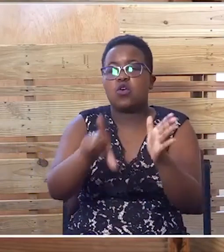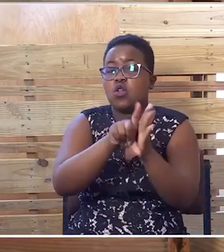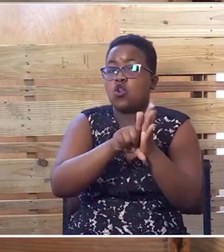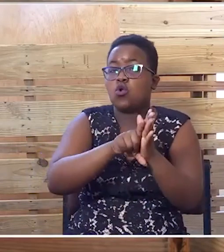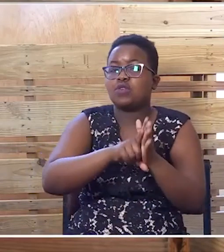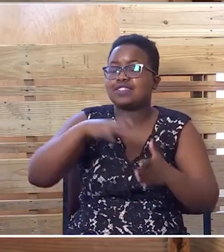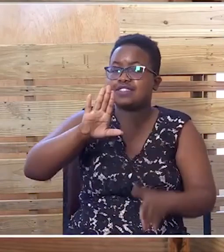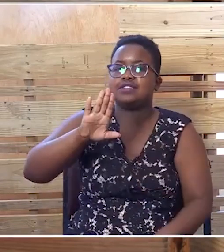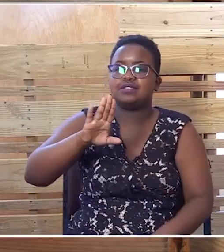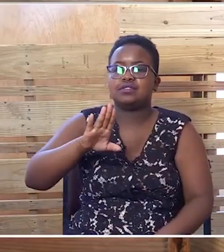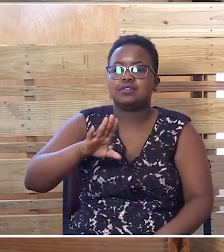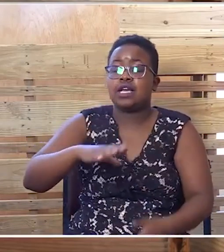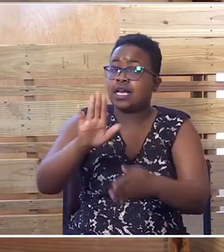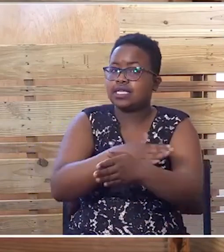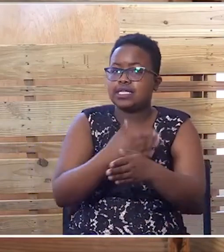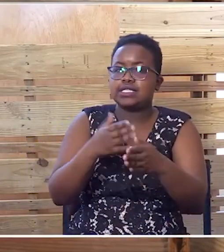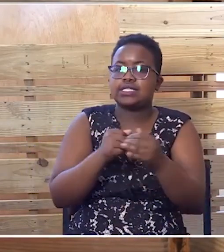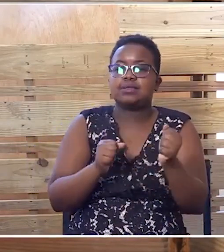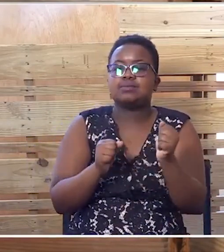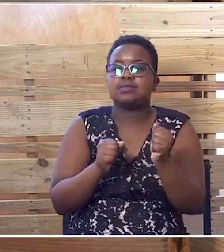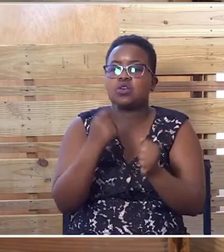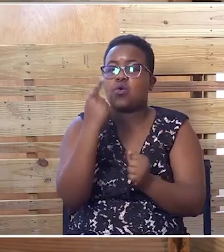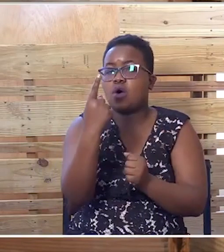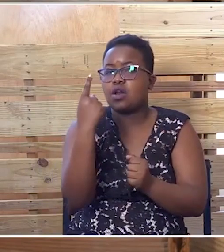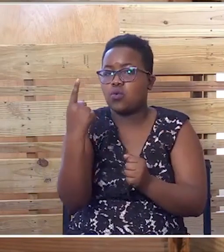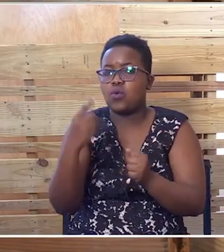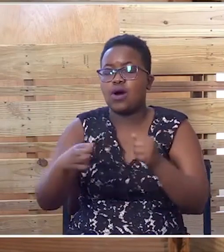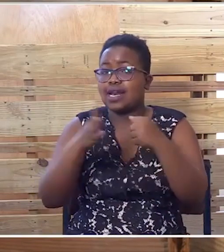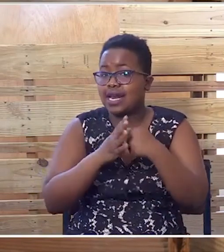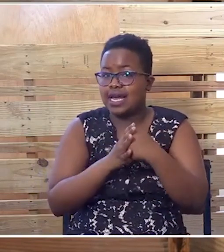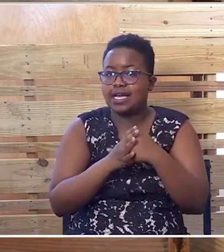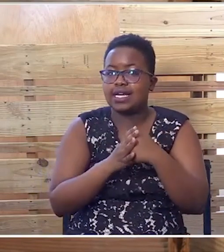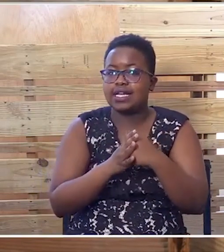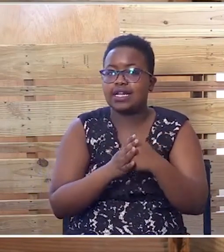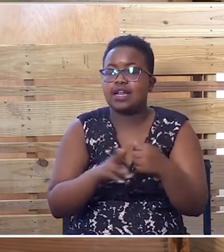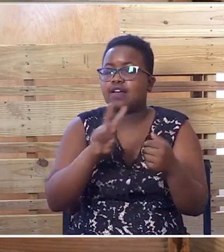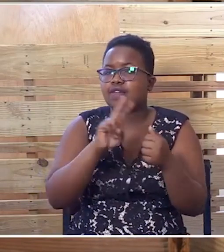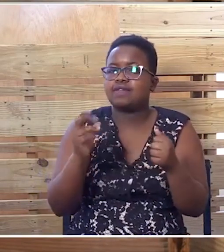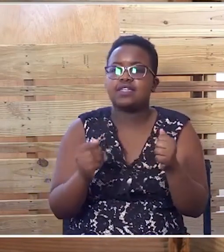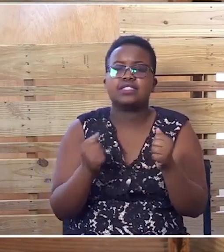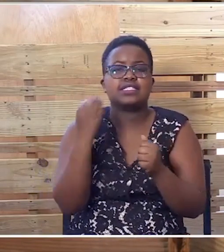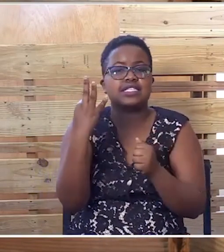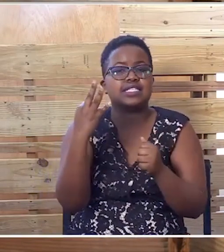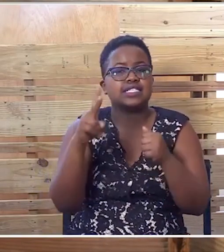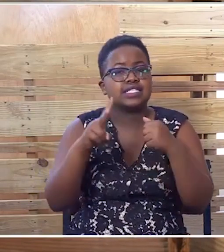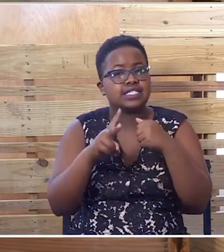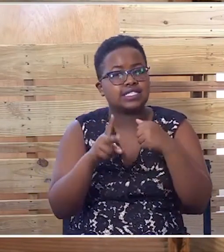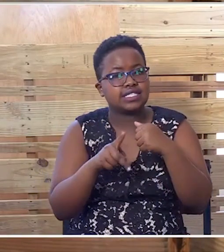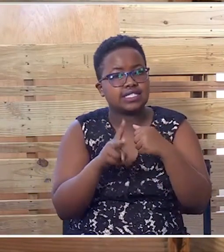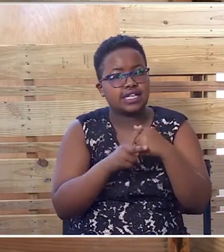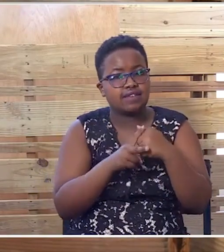you know, comes from Psalms 119, verse 137 and 138.